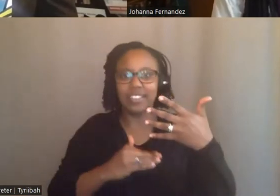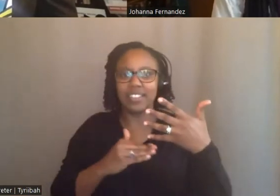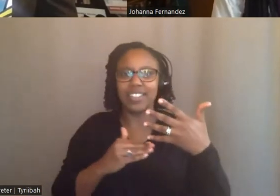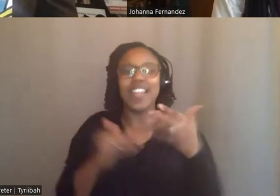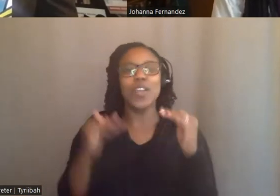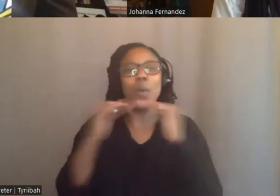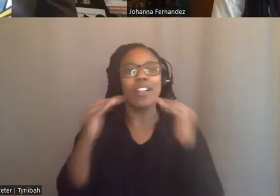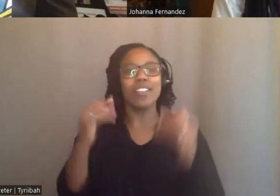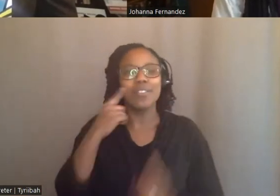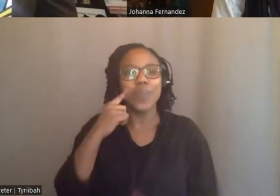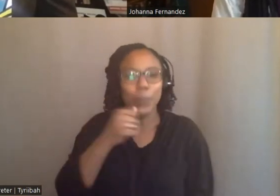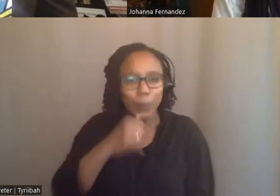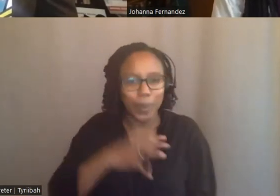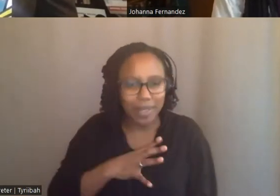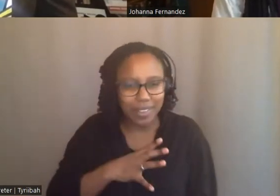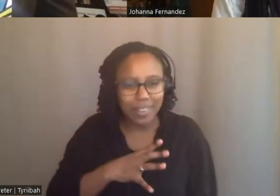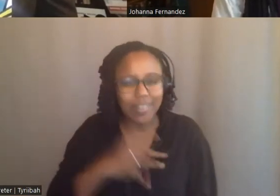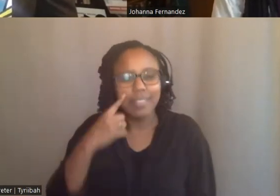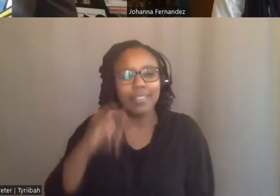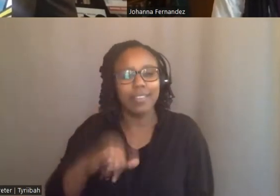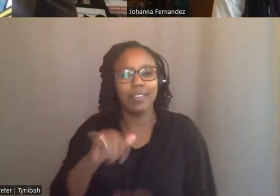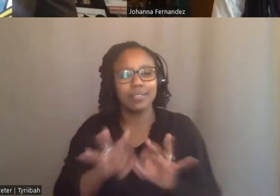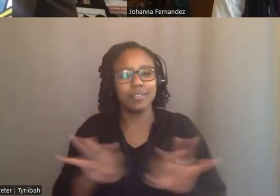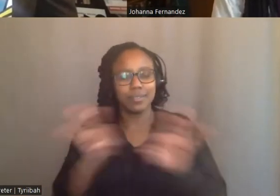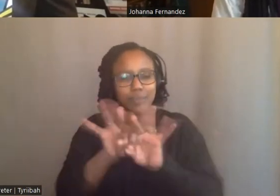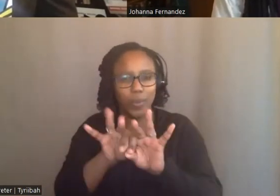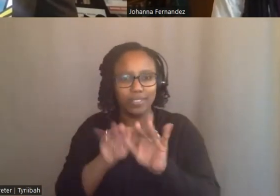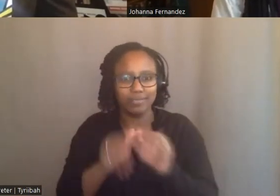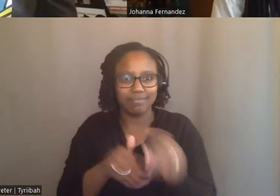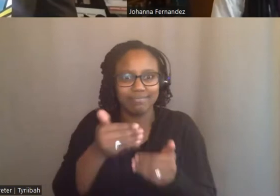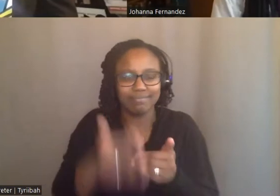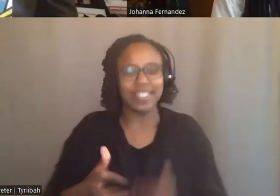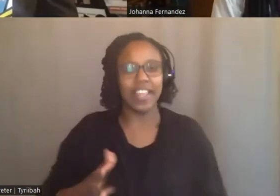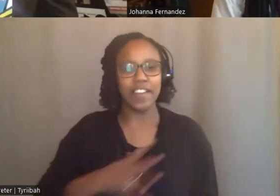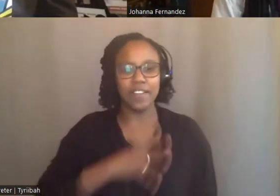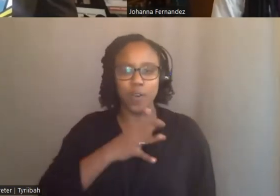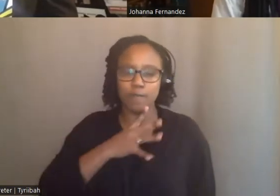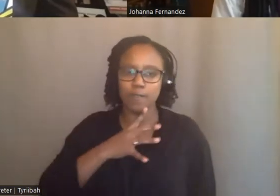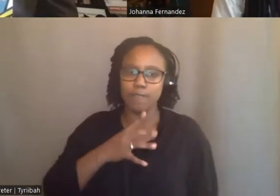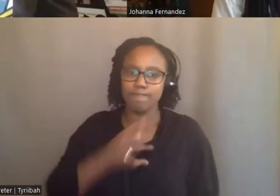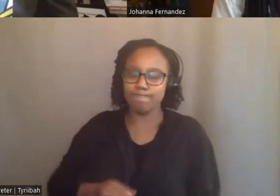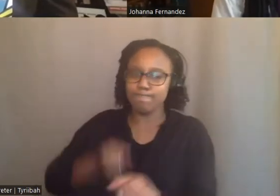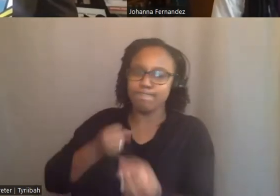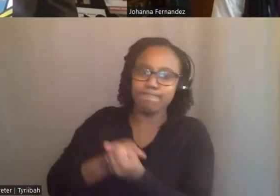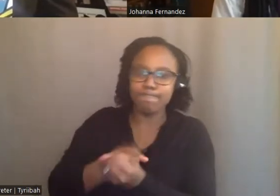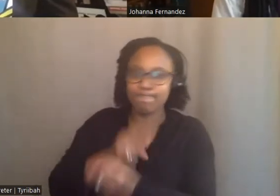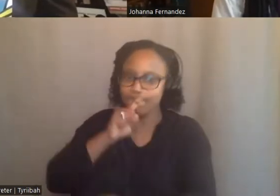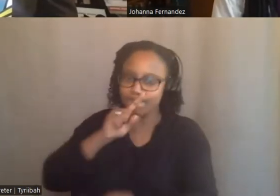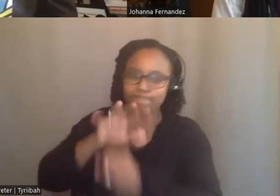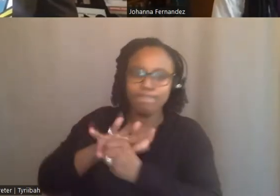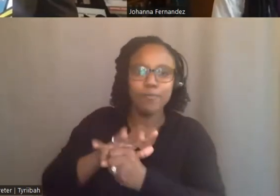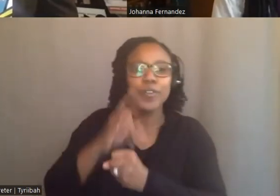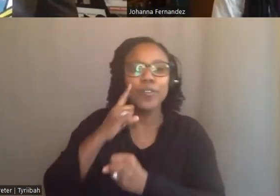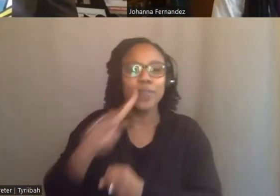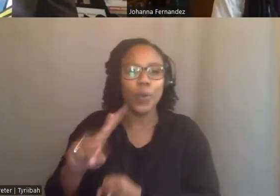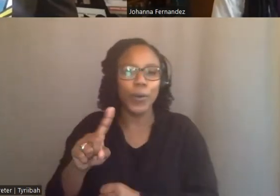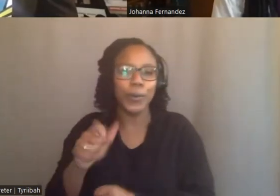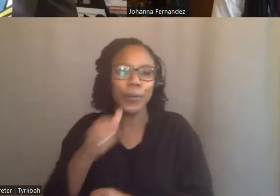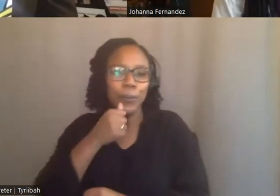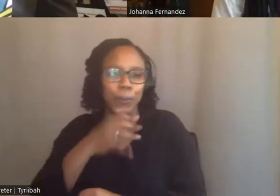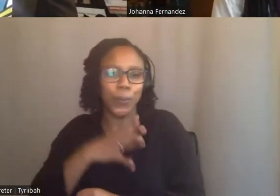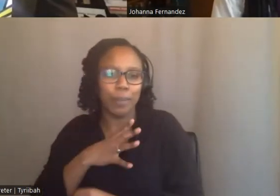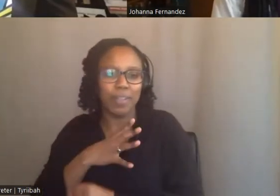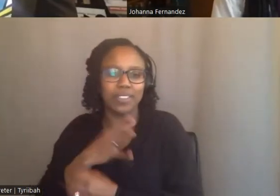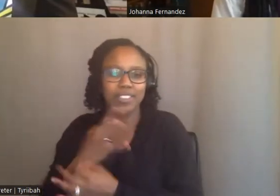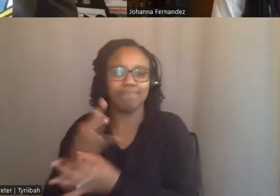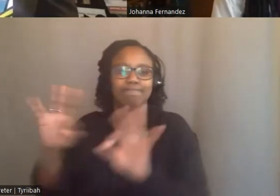important step, right? The formal commitment to women's liberation. But you also write that, quote, yet in